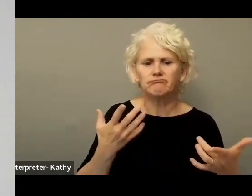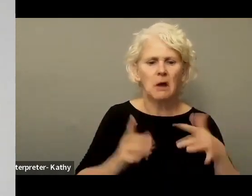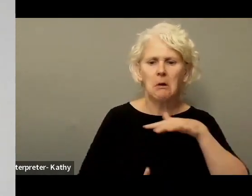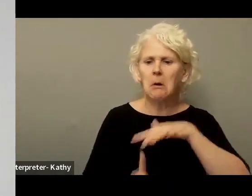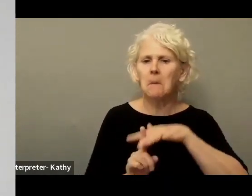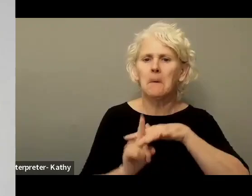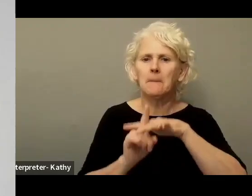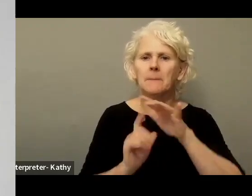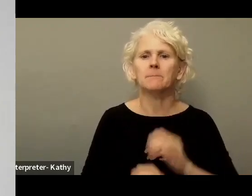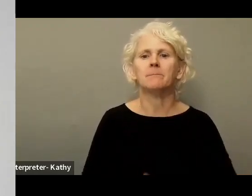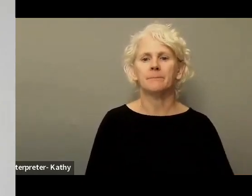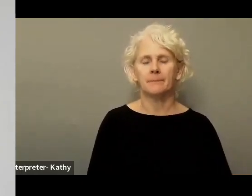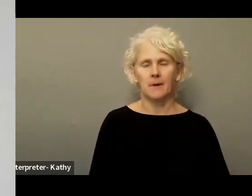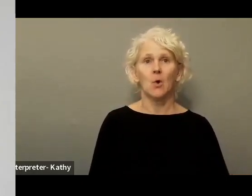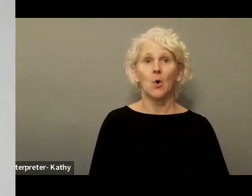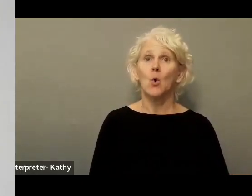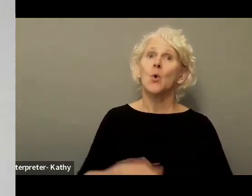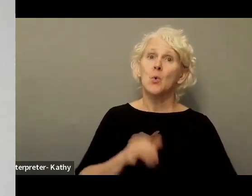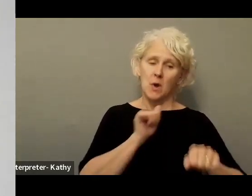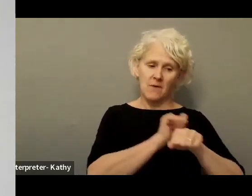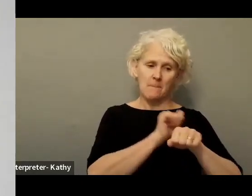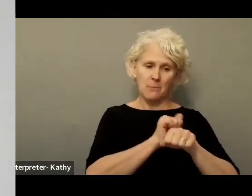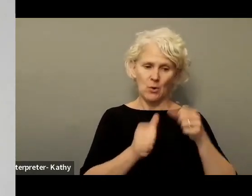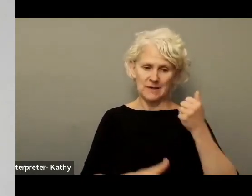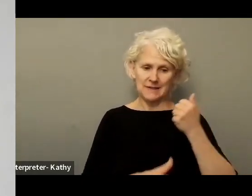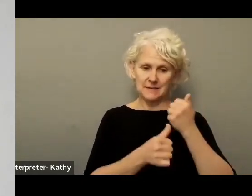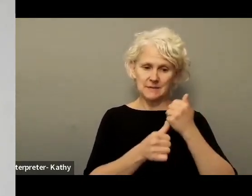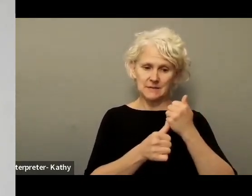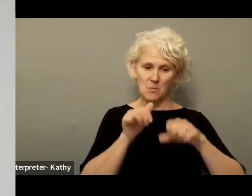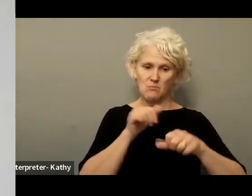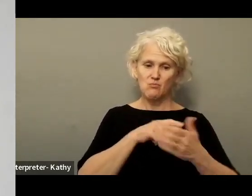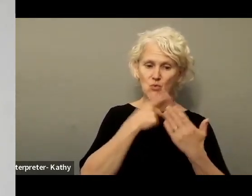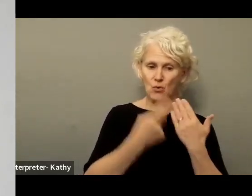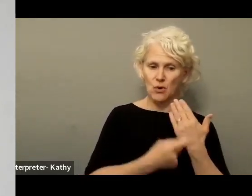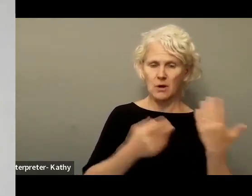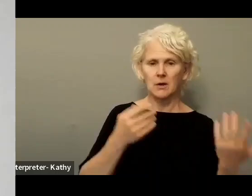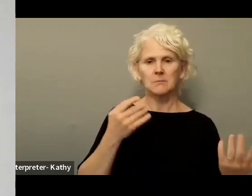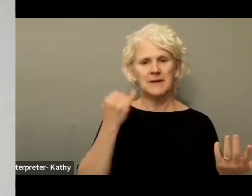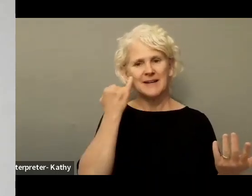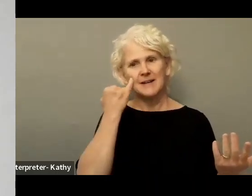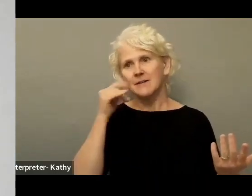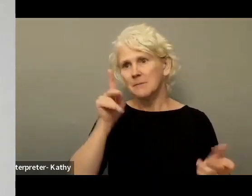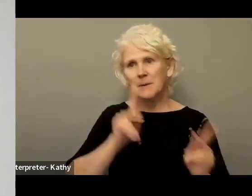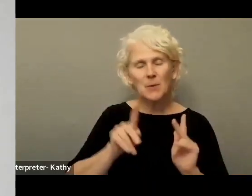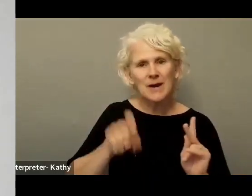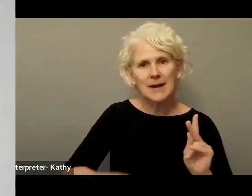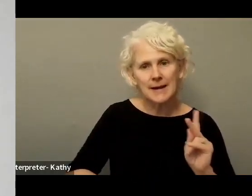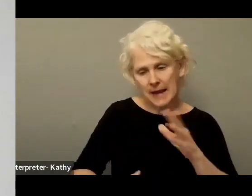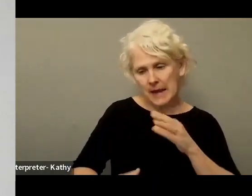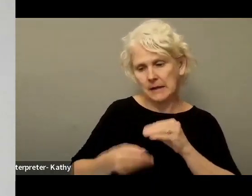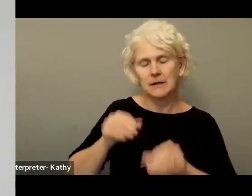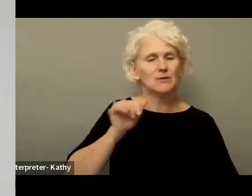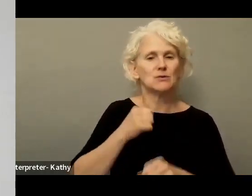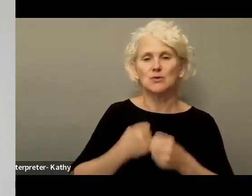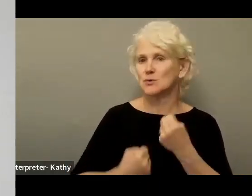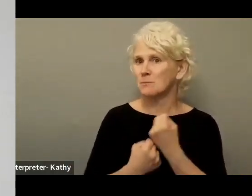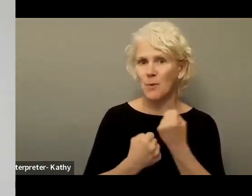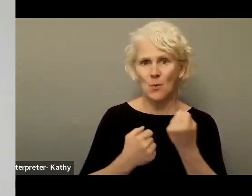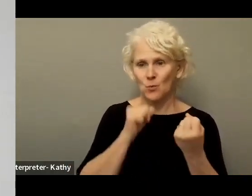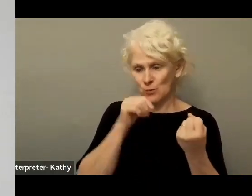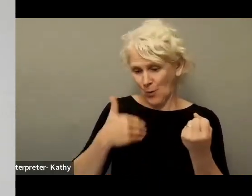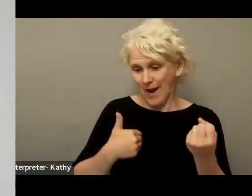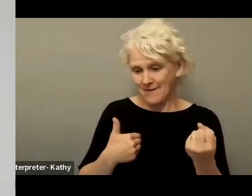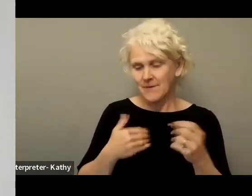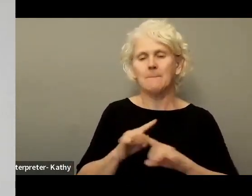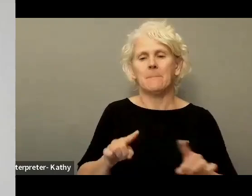also have an employee assistance program, and when folks are really needing some extra support that we can't provide,